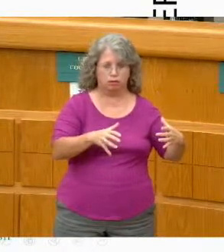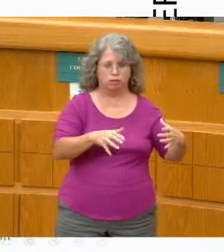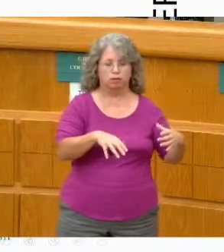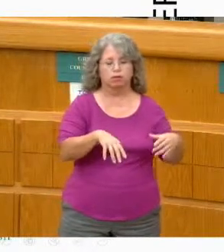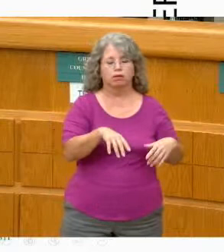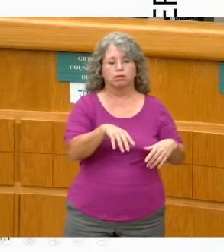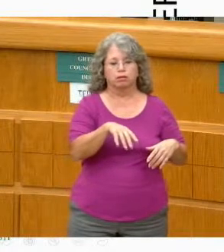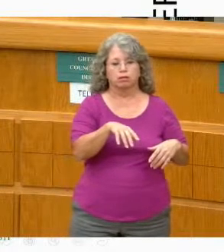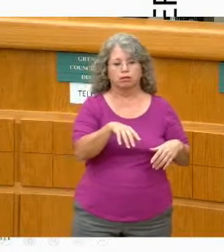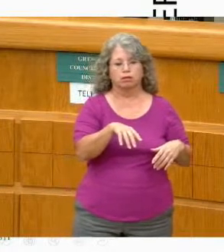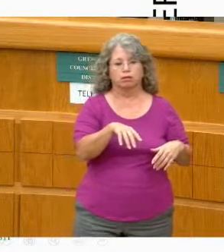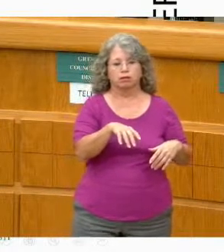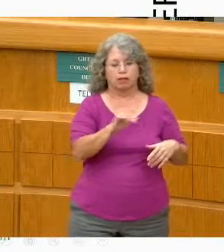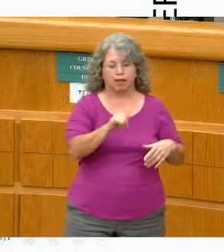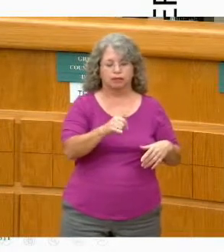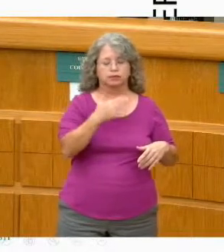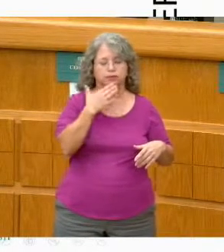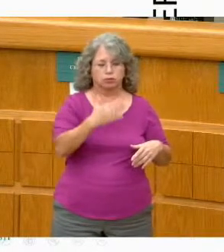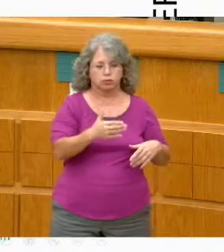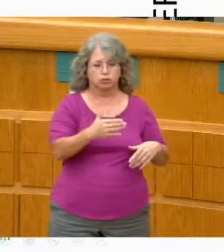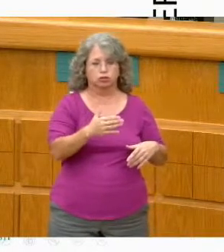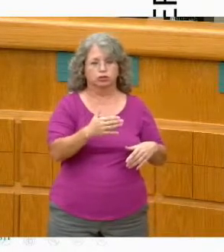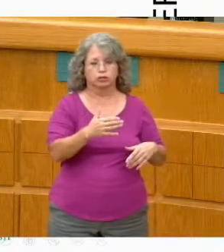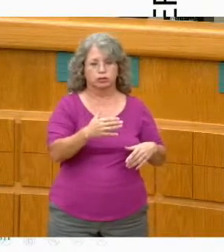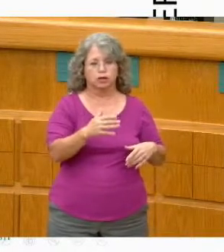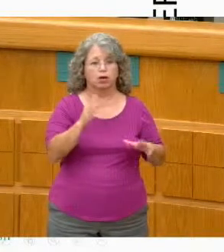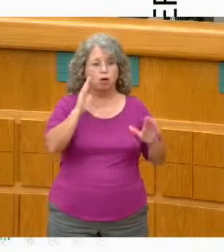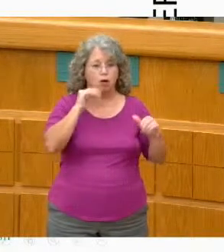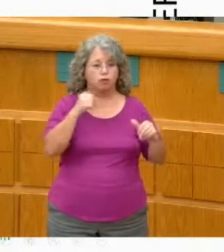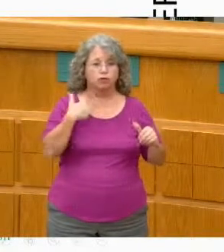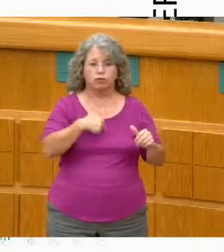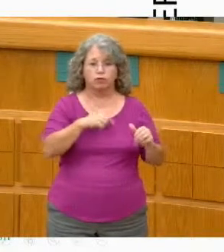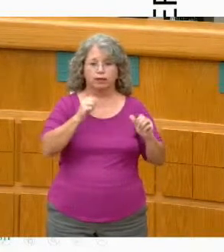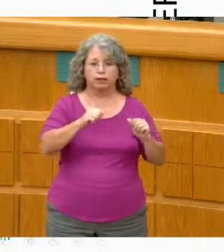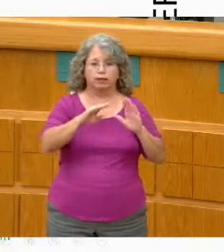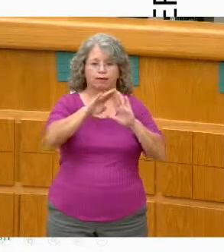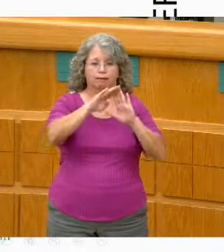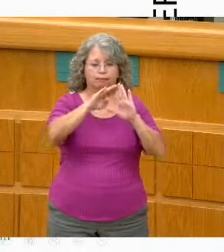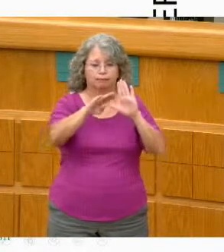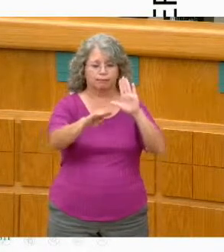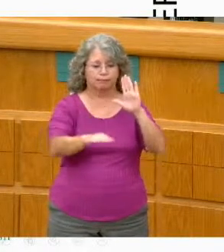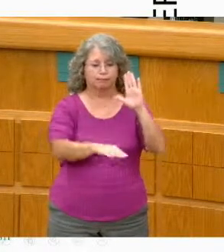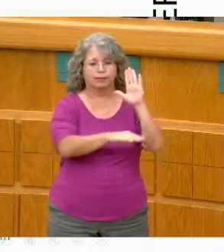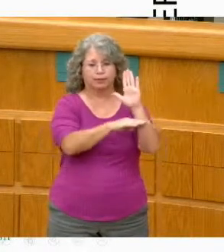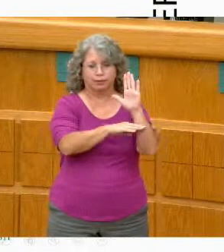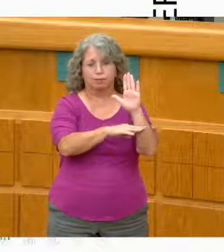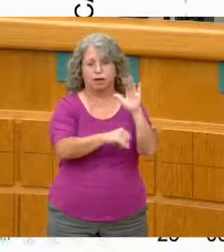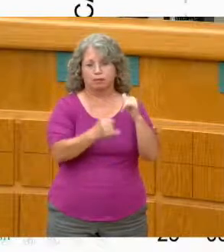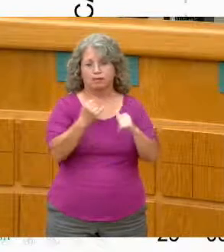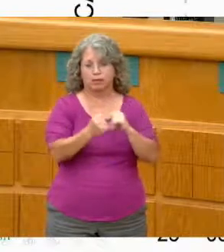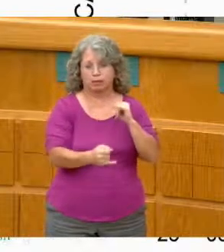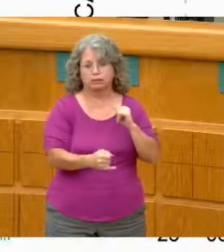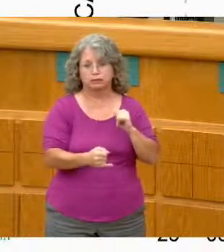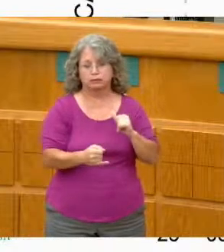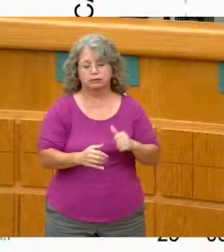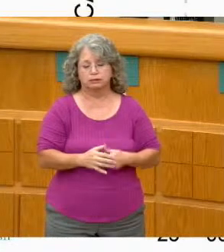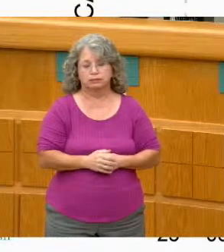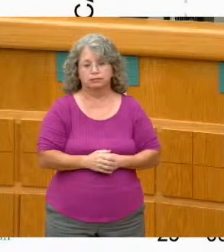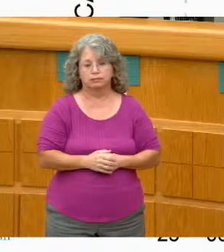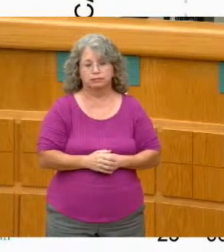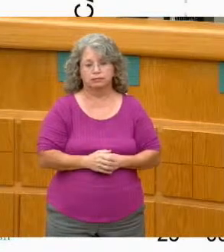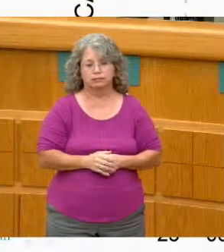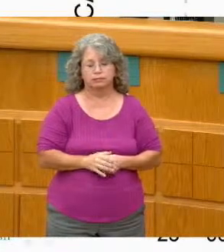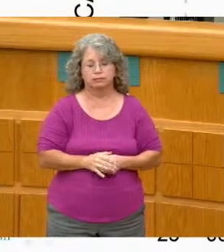positive movement in this number for us. And hopefully we can get all the way down to the bottom of this list.